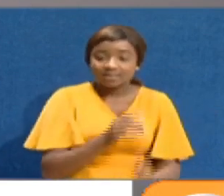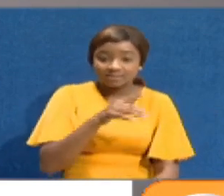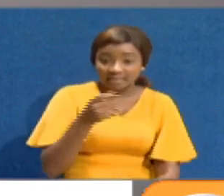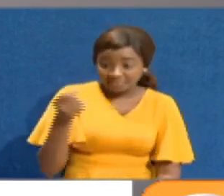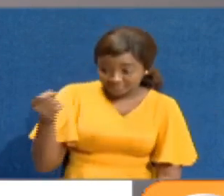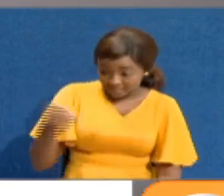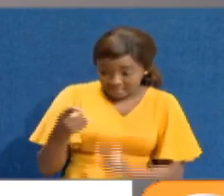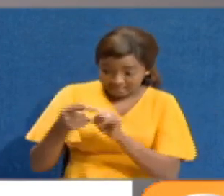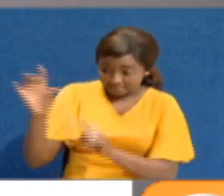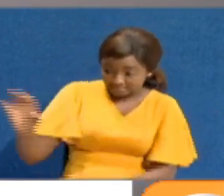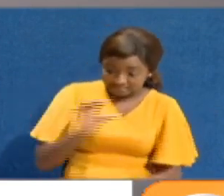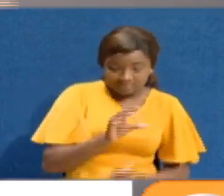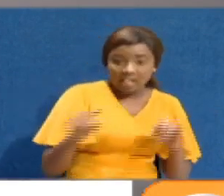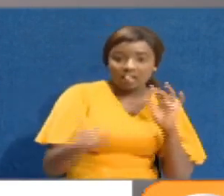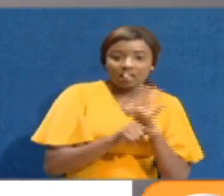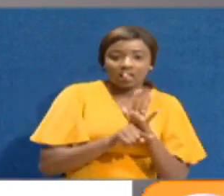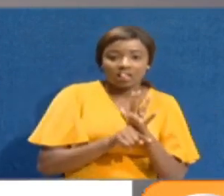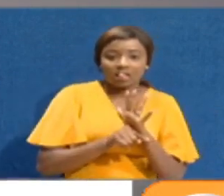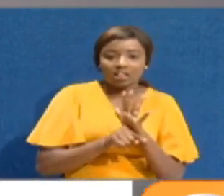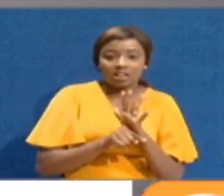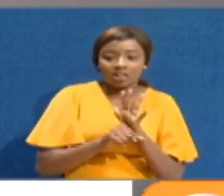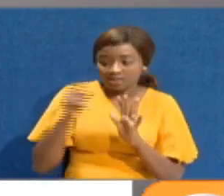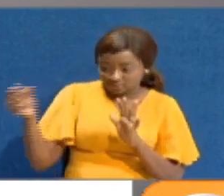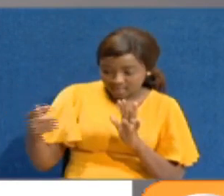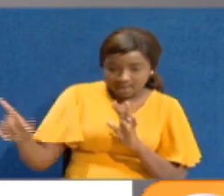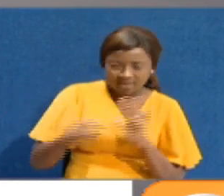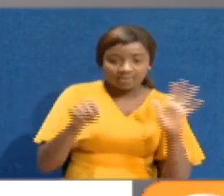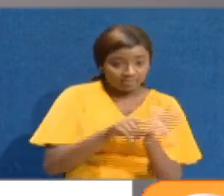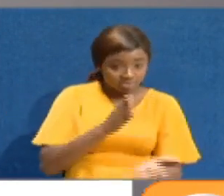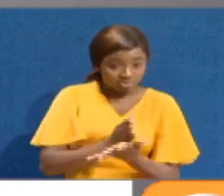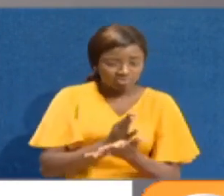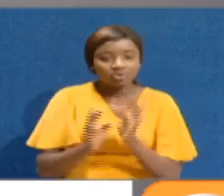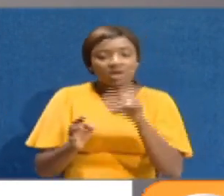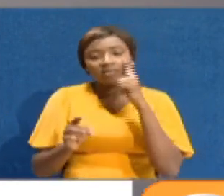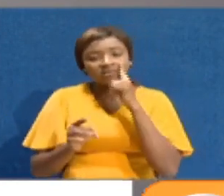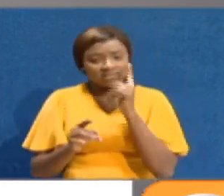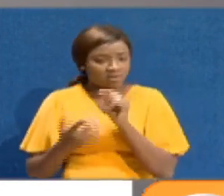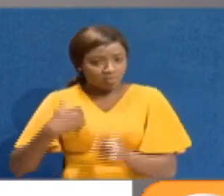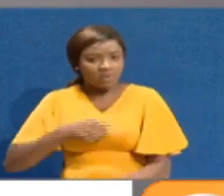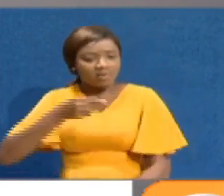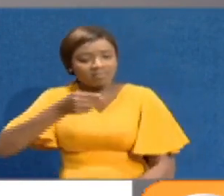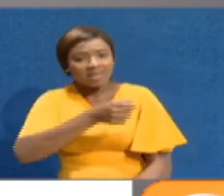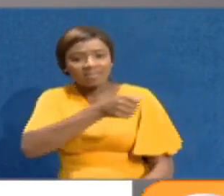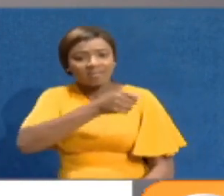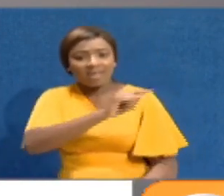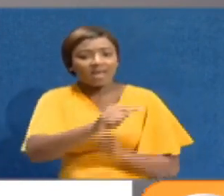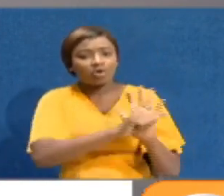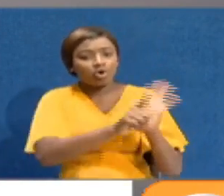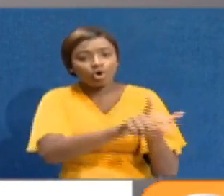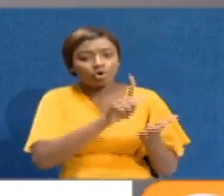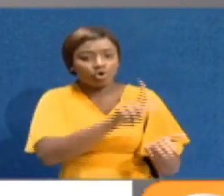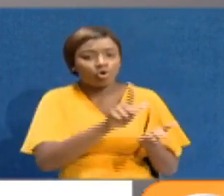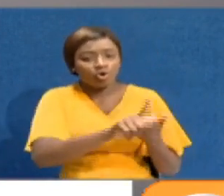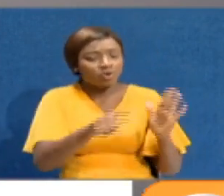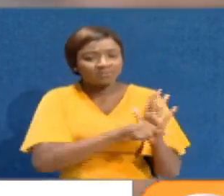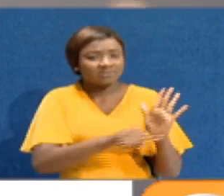receive that particular money. So how this is, I see this happening, is because we are paying more and more to debt. It's likely to crowd out,